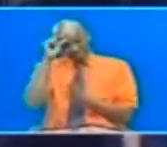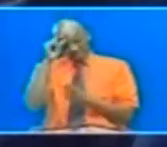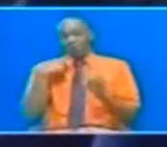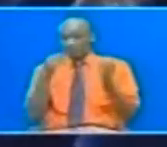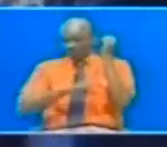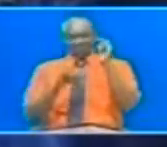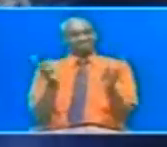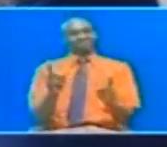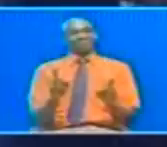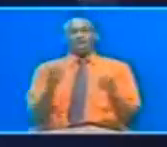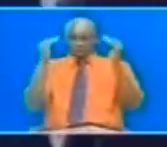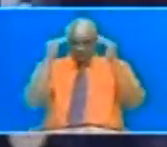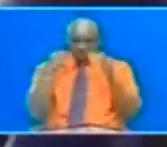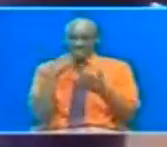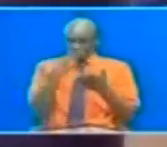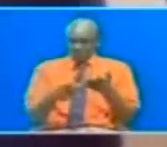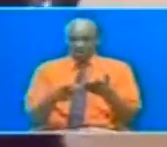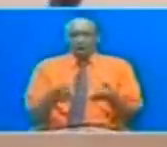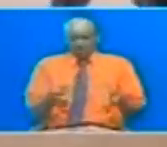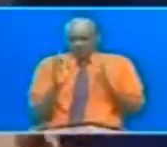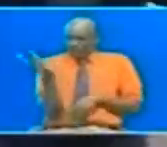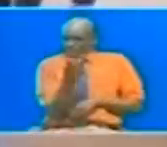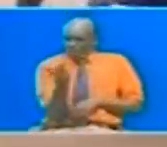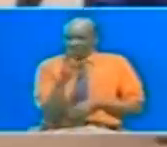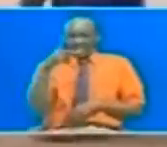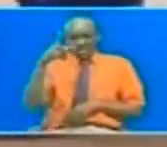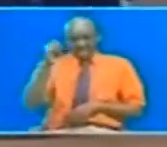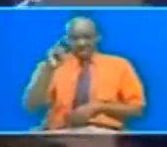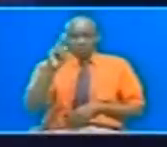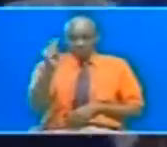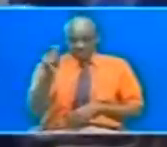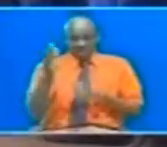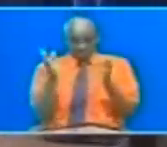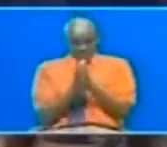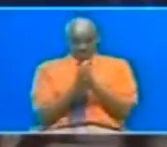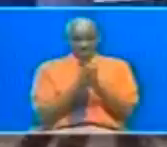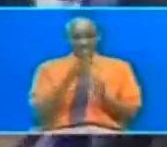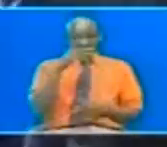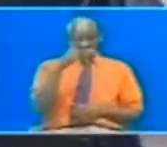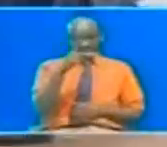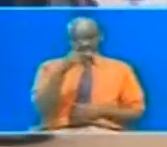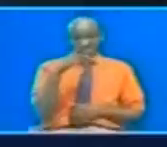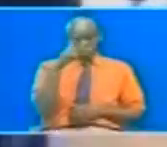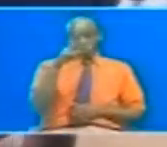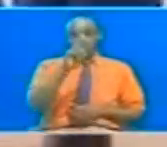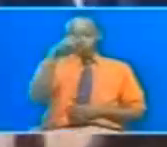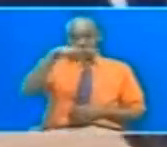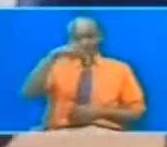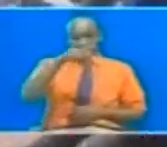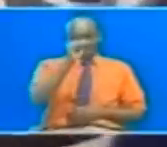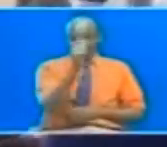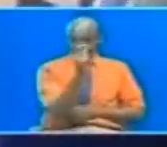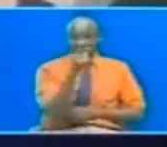The court has instead given officials of the Kenya National Union of Teachers and the Kenya Union of Post-Primary Education